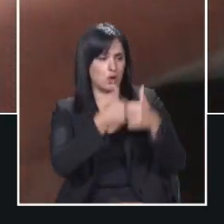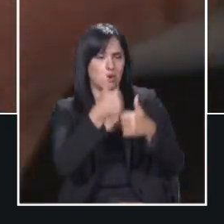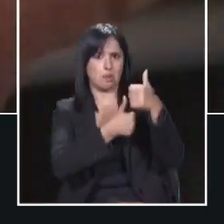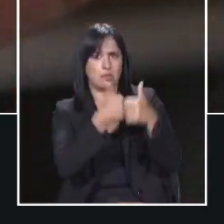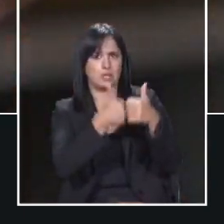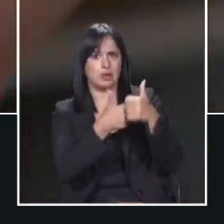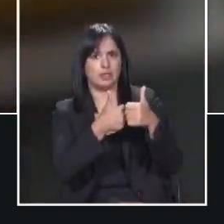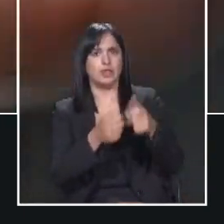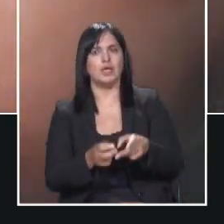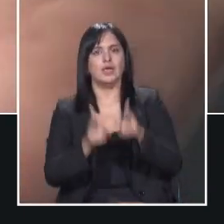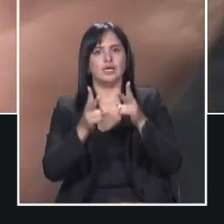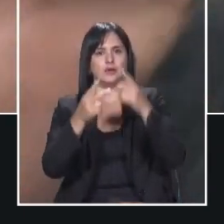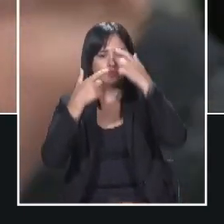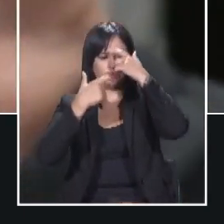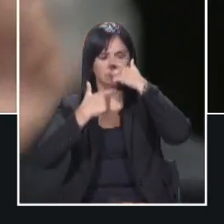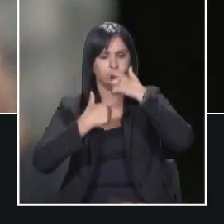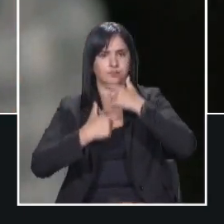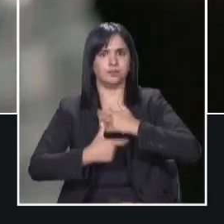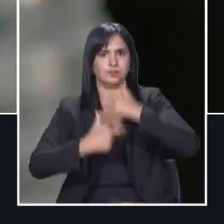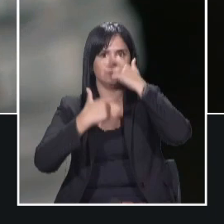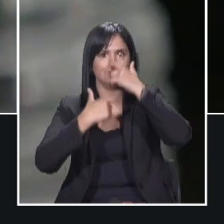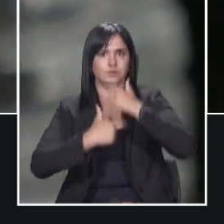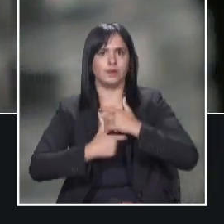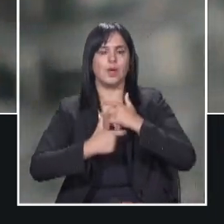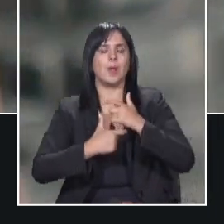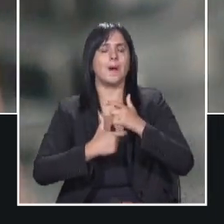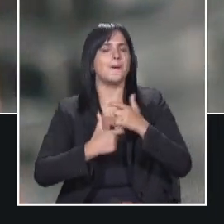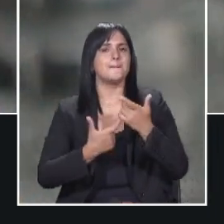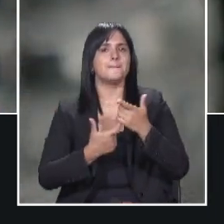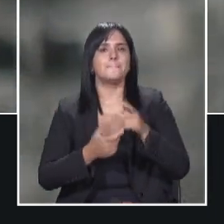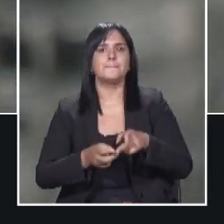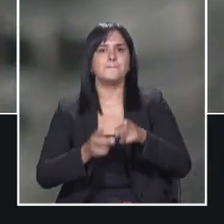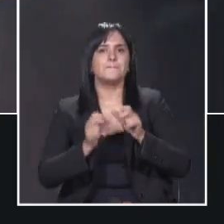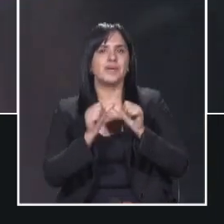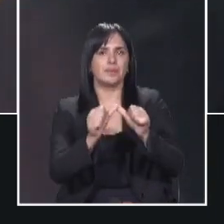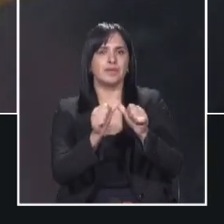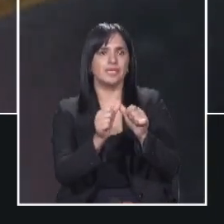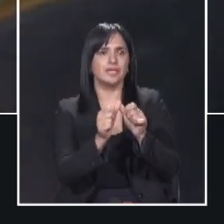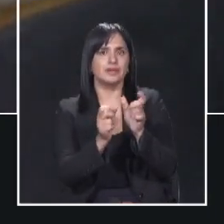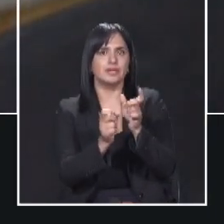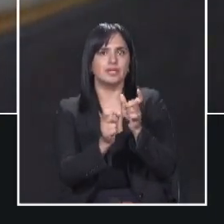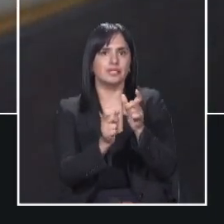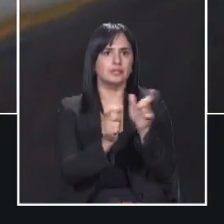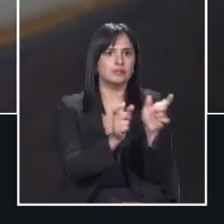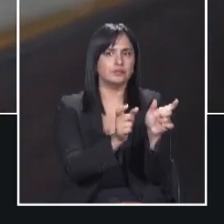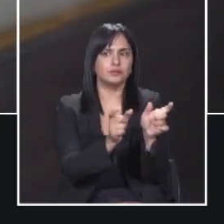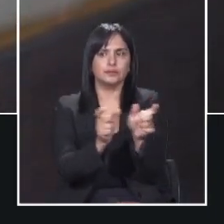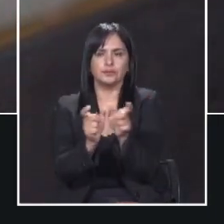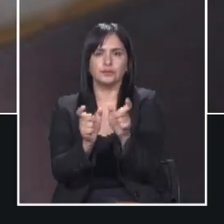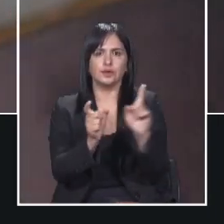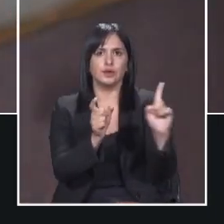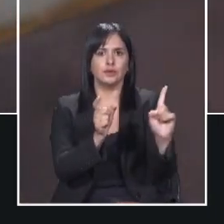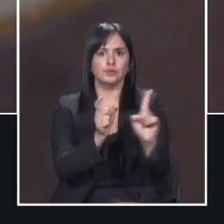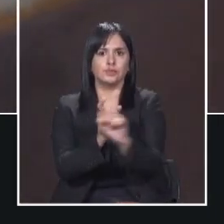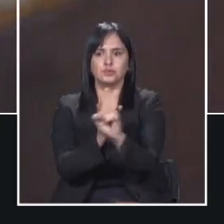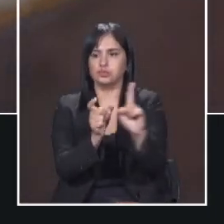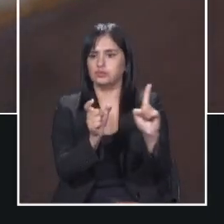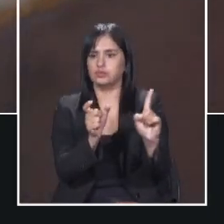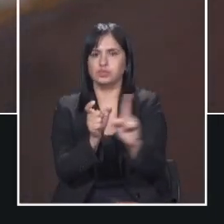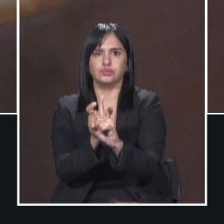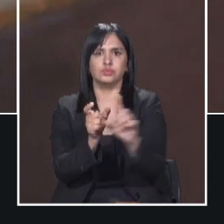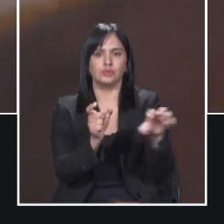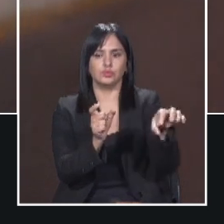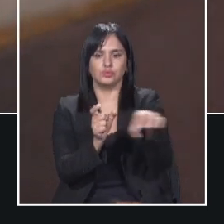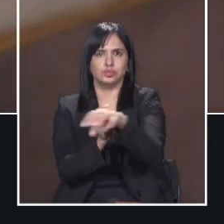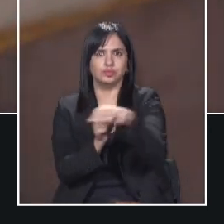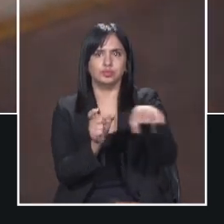explosive and chemical threat in large areas, in real time, for a low cost, etc. All this delivering data